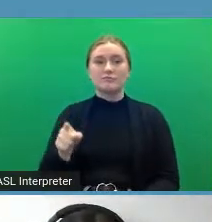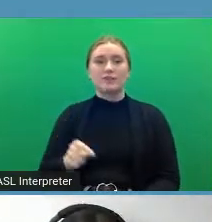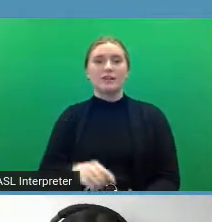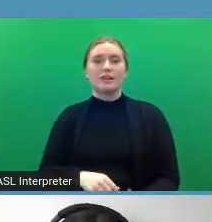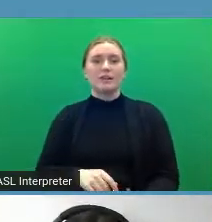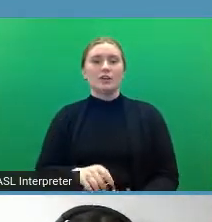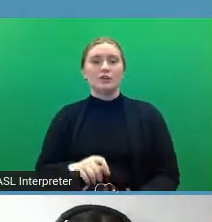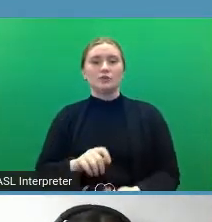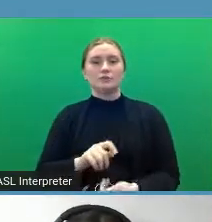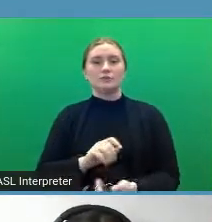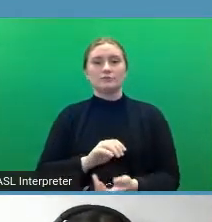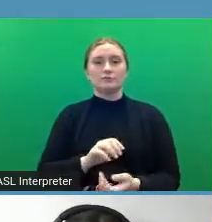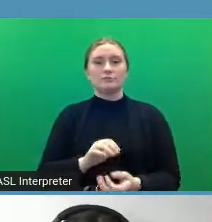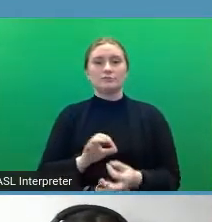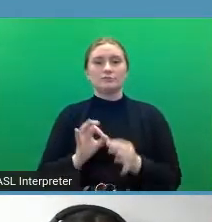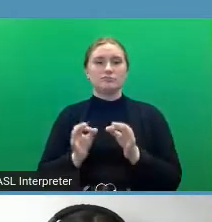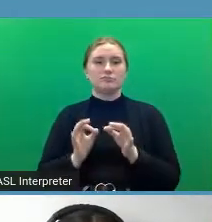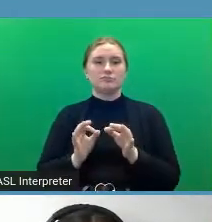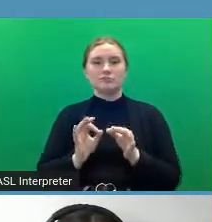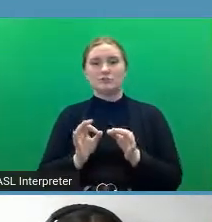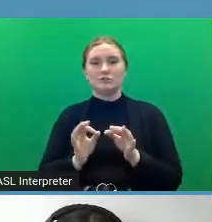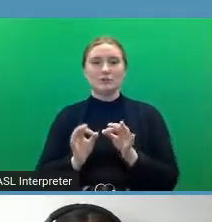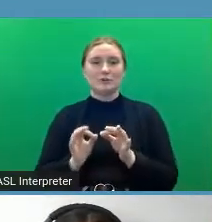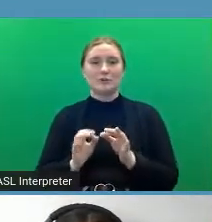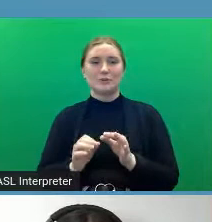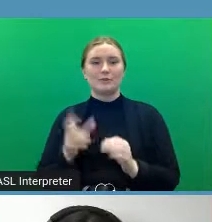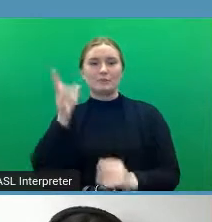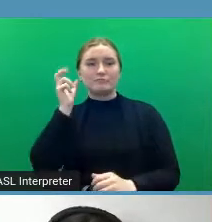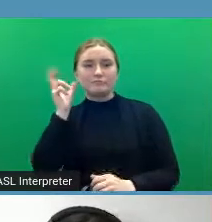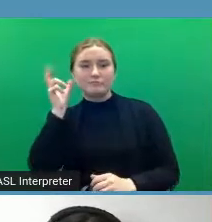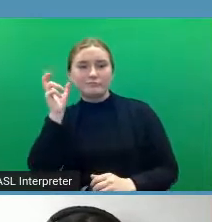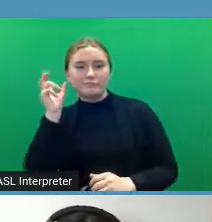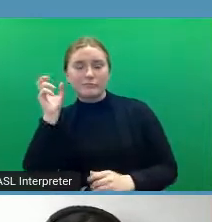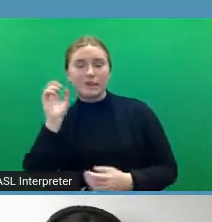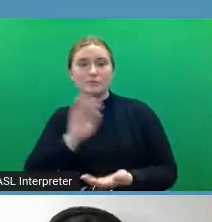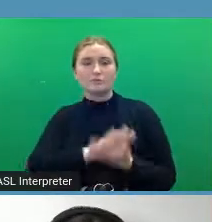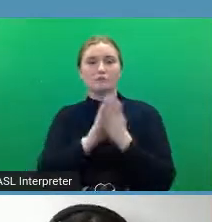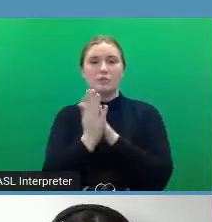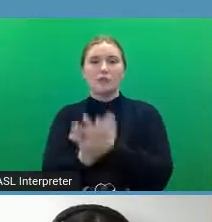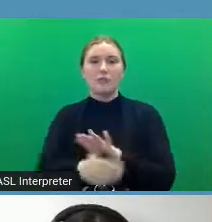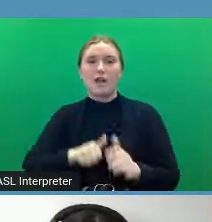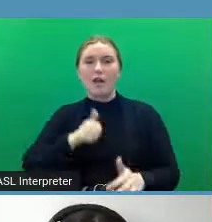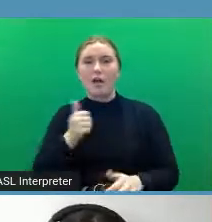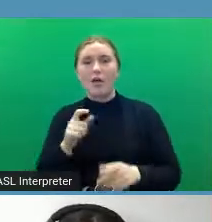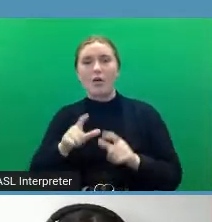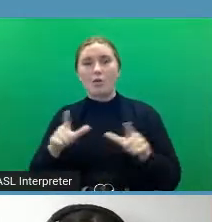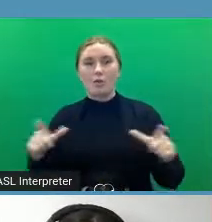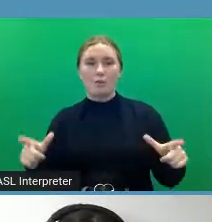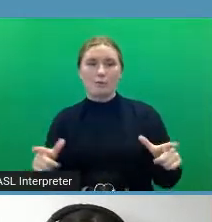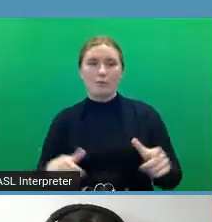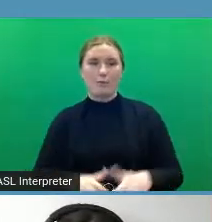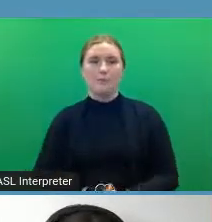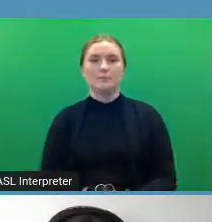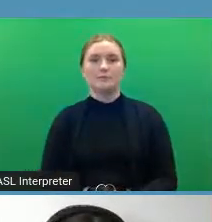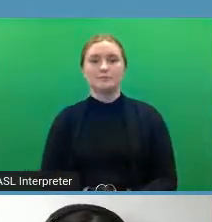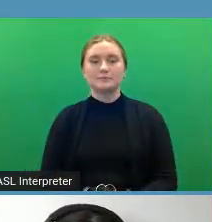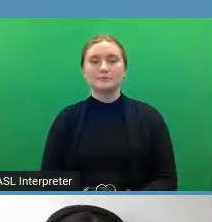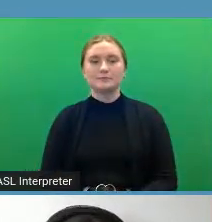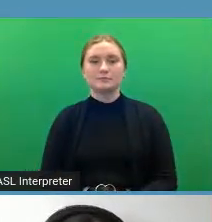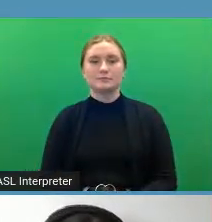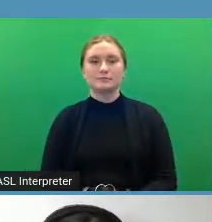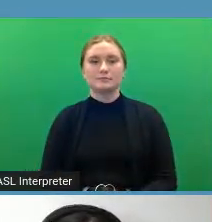language for access by speakers of that language. And so captions are directly related to the